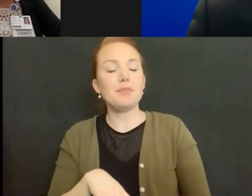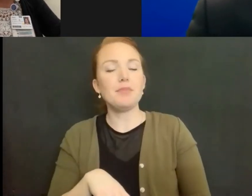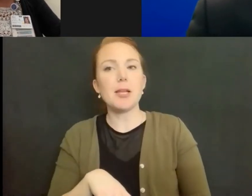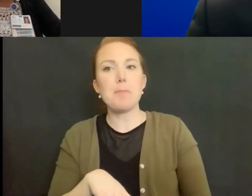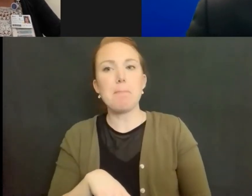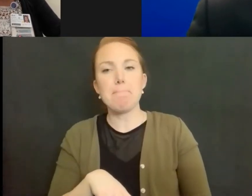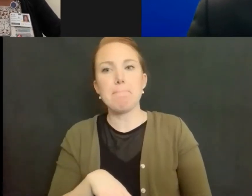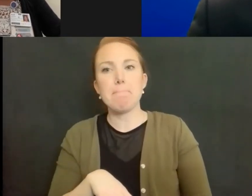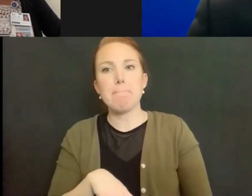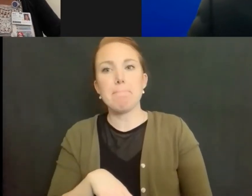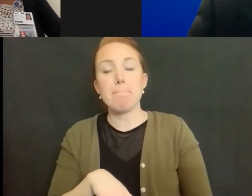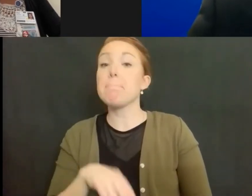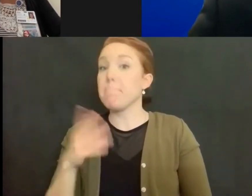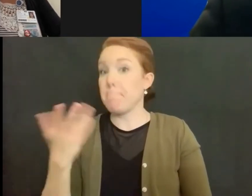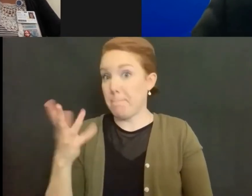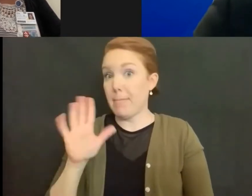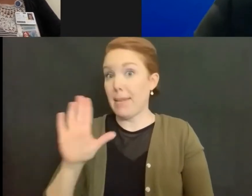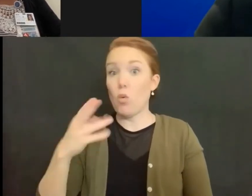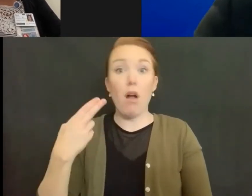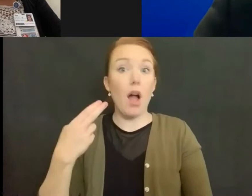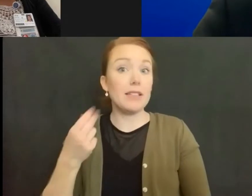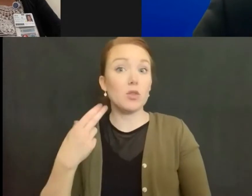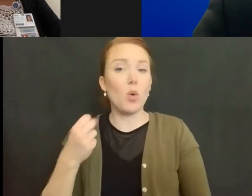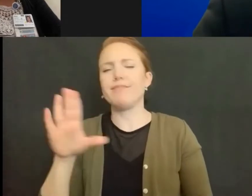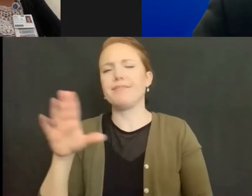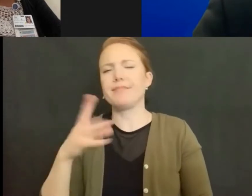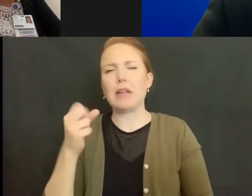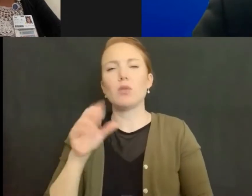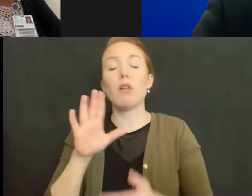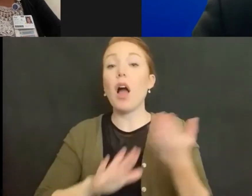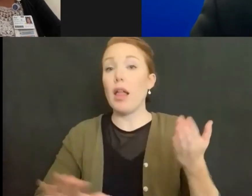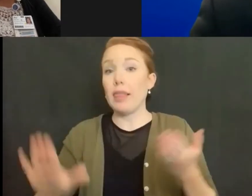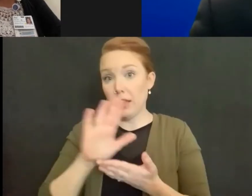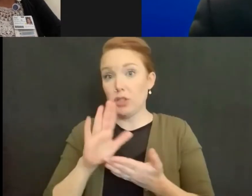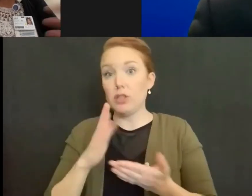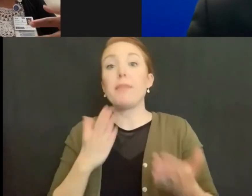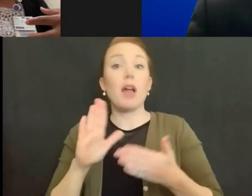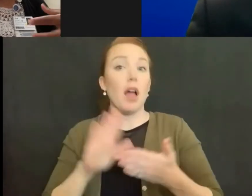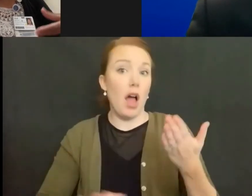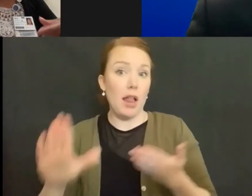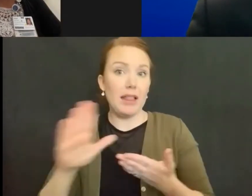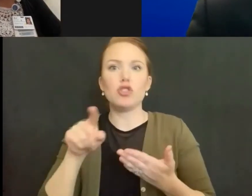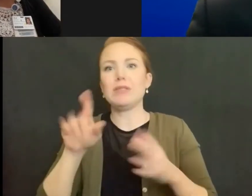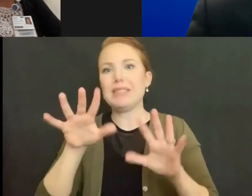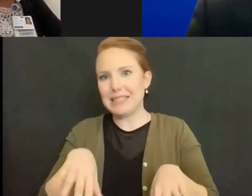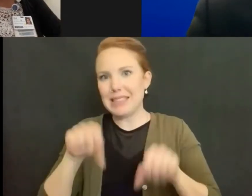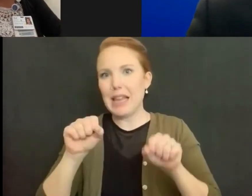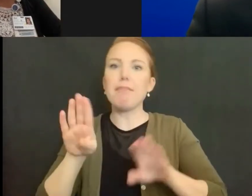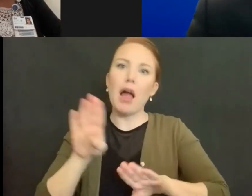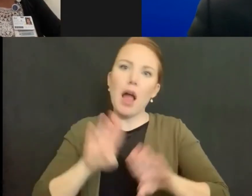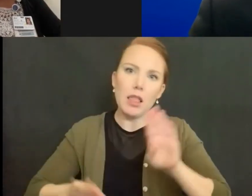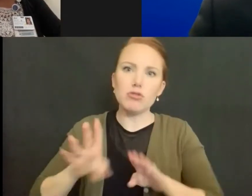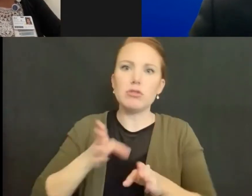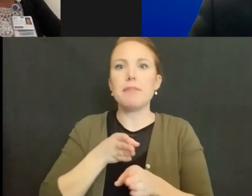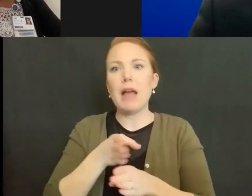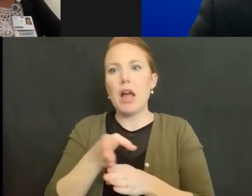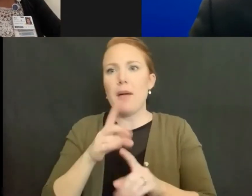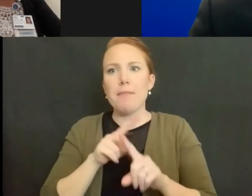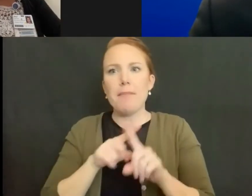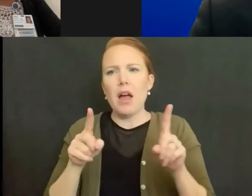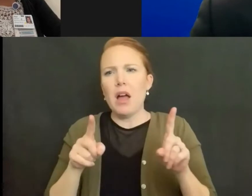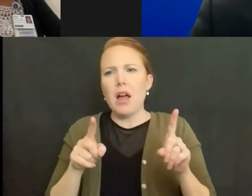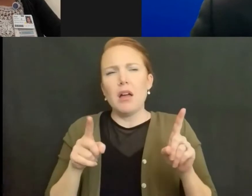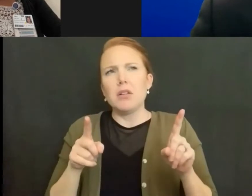uh, not high school, the college, you probably need to take biology major, but I don't think